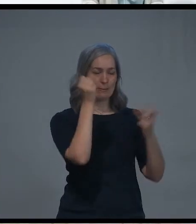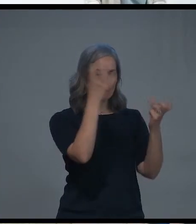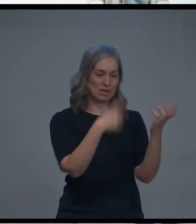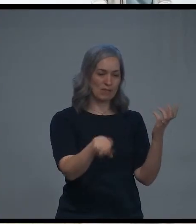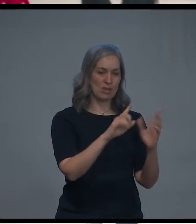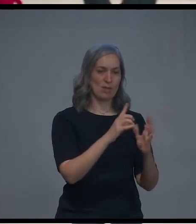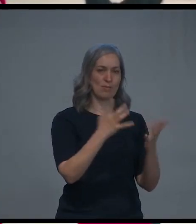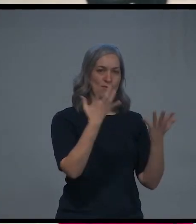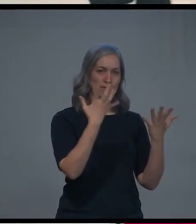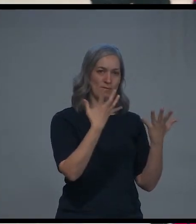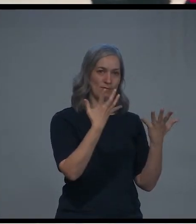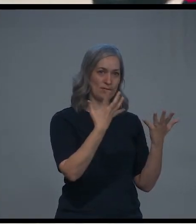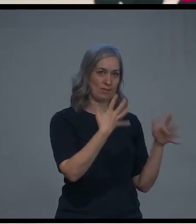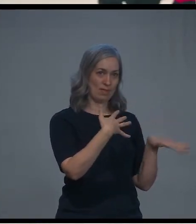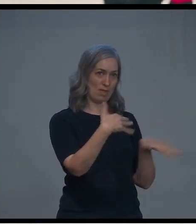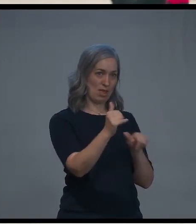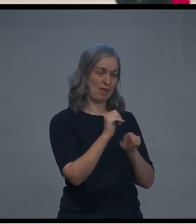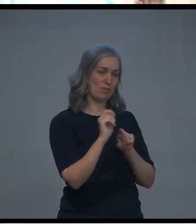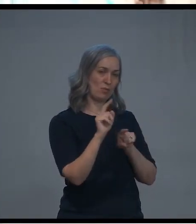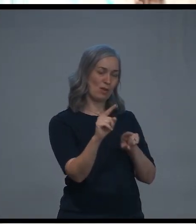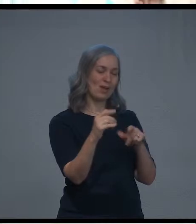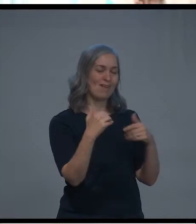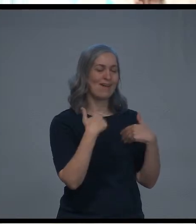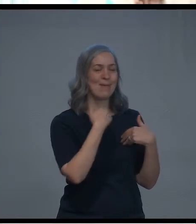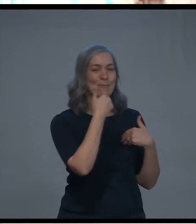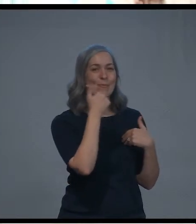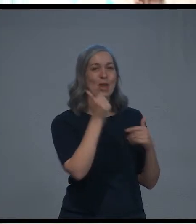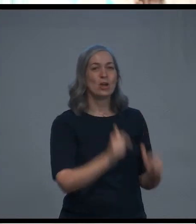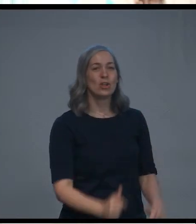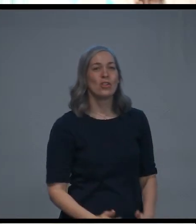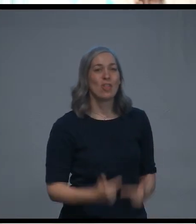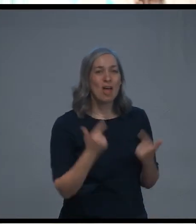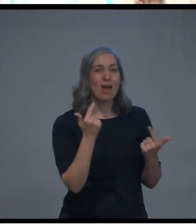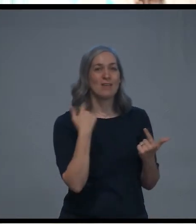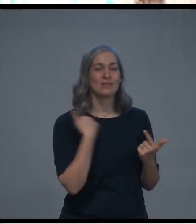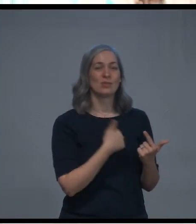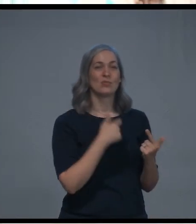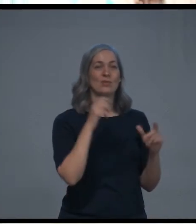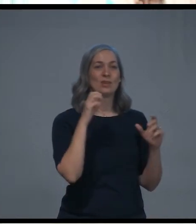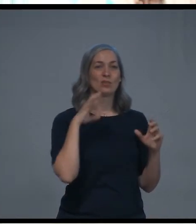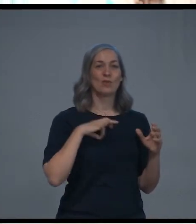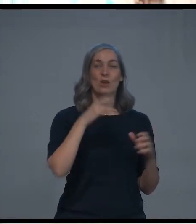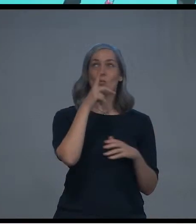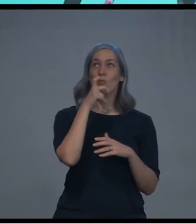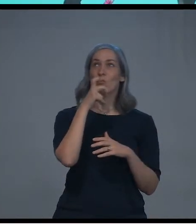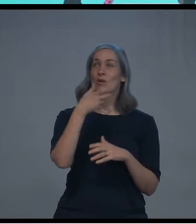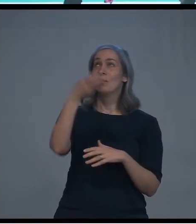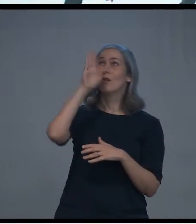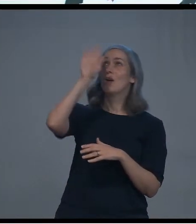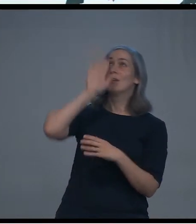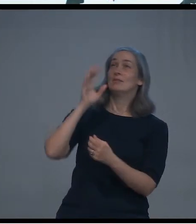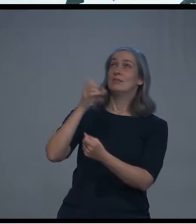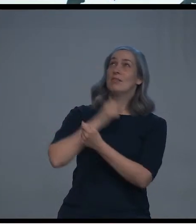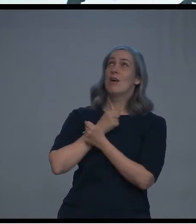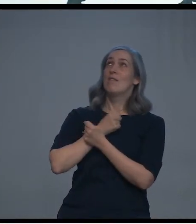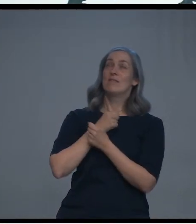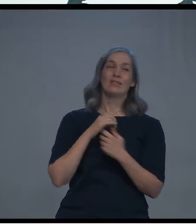to live so much better lives. And we know who to give credit to. It's the love of God.